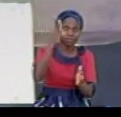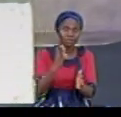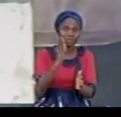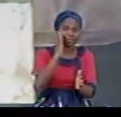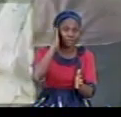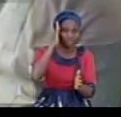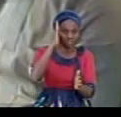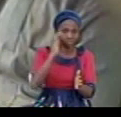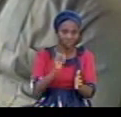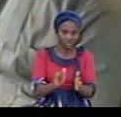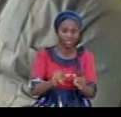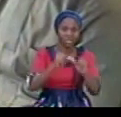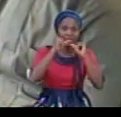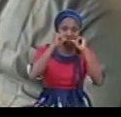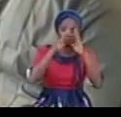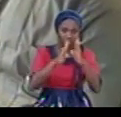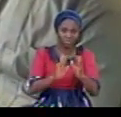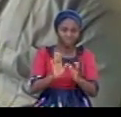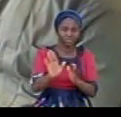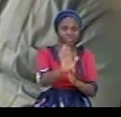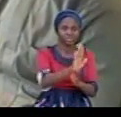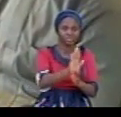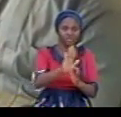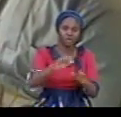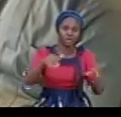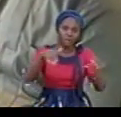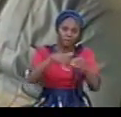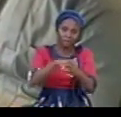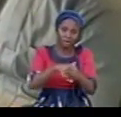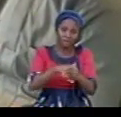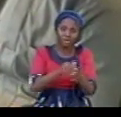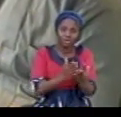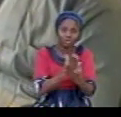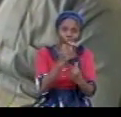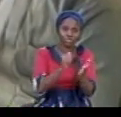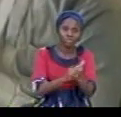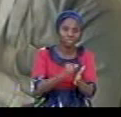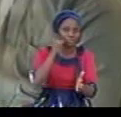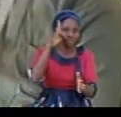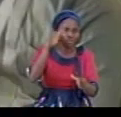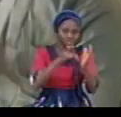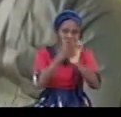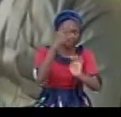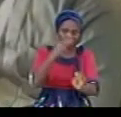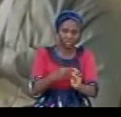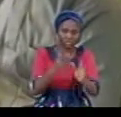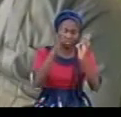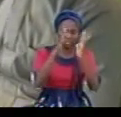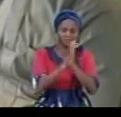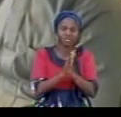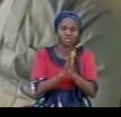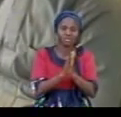still bless your marriage through that woman, in Jesus' name.